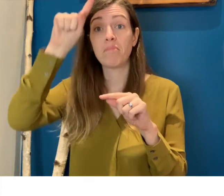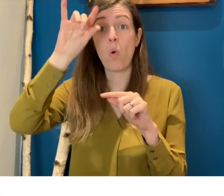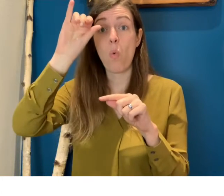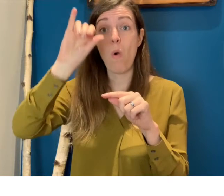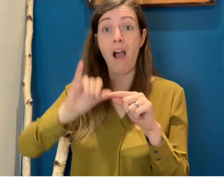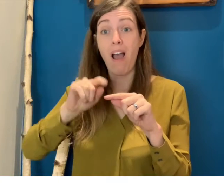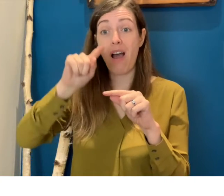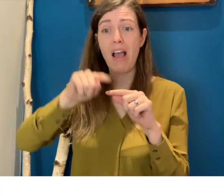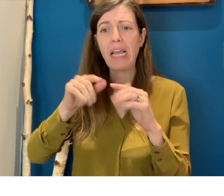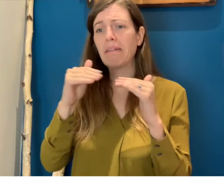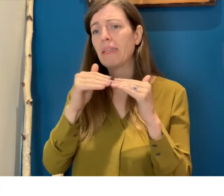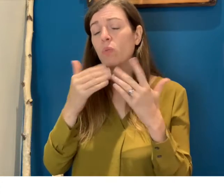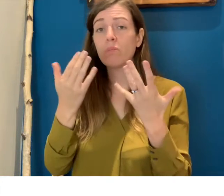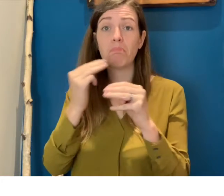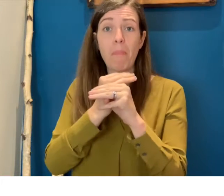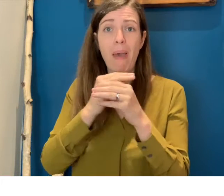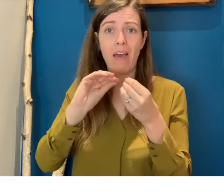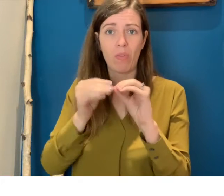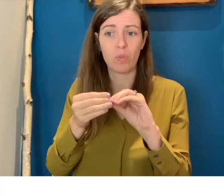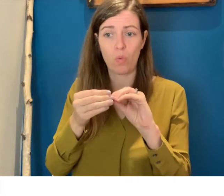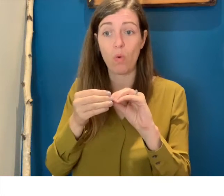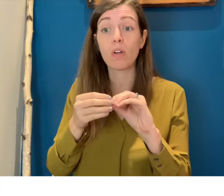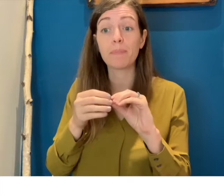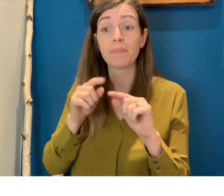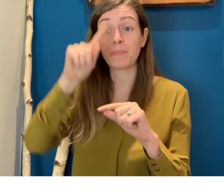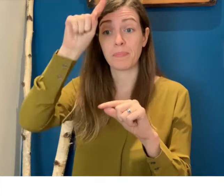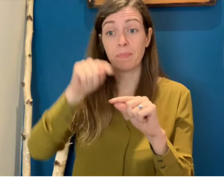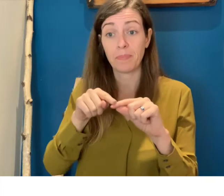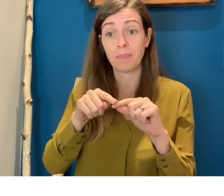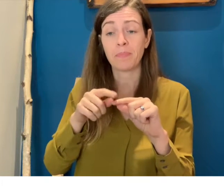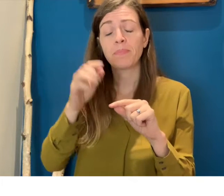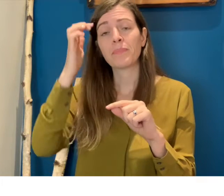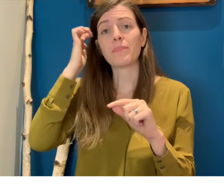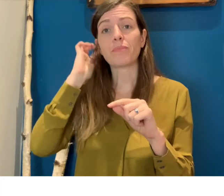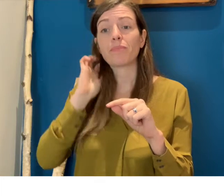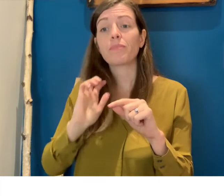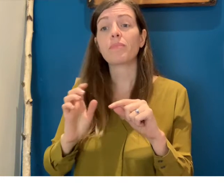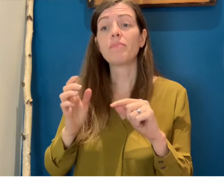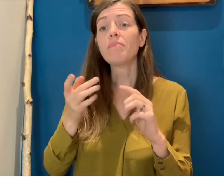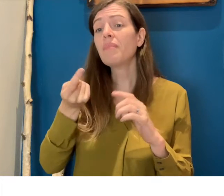and the y-axis is going to be the math score.